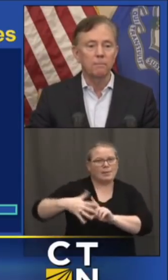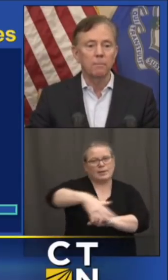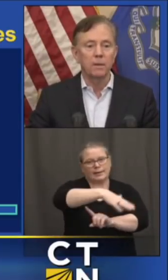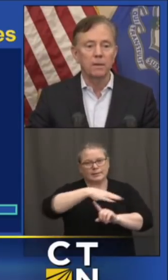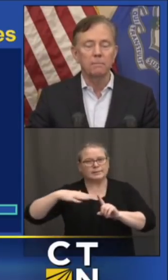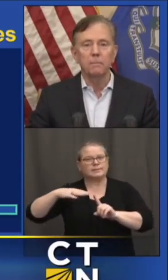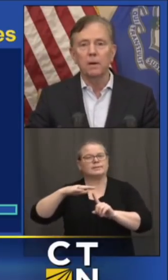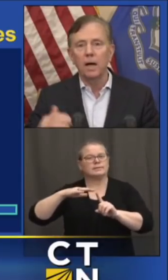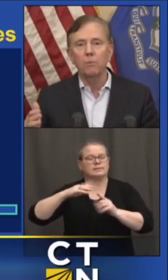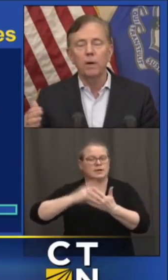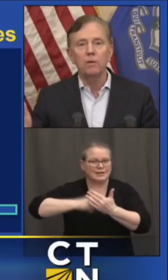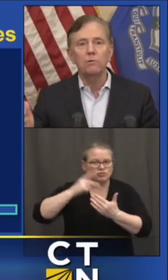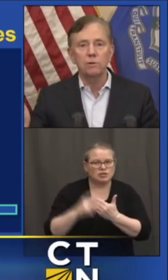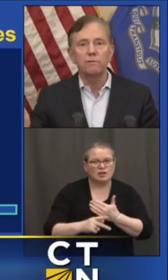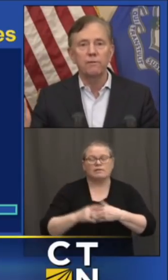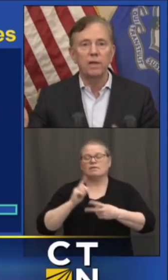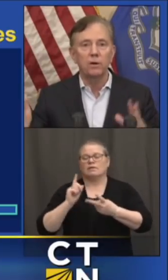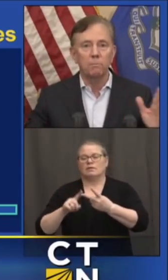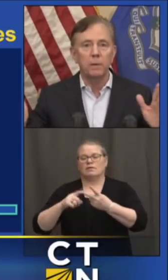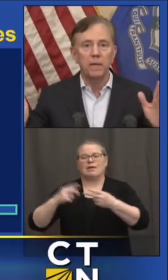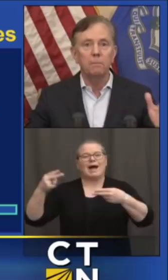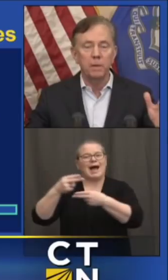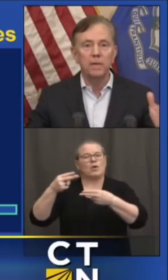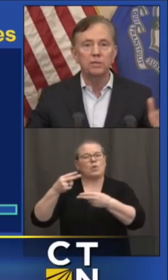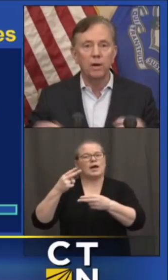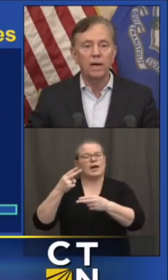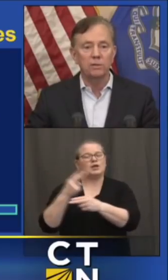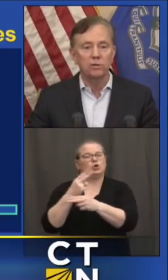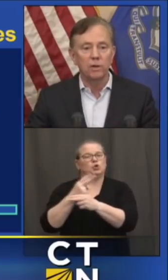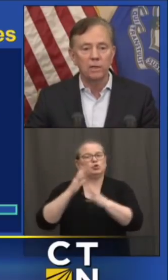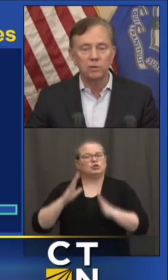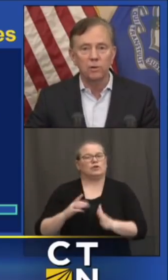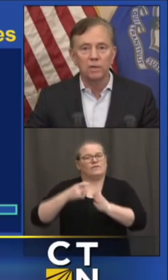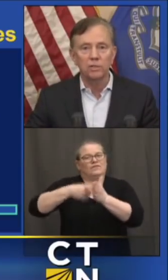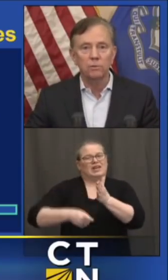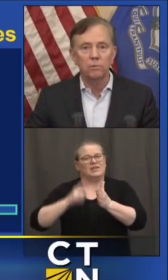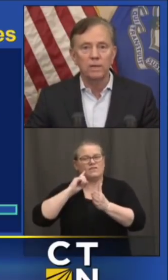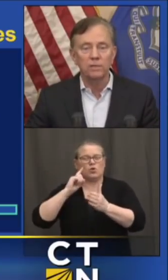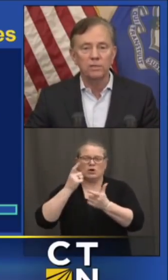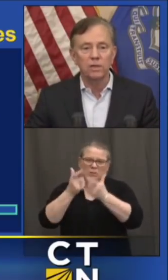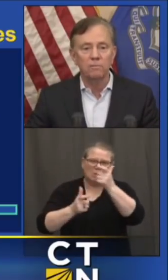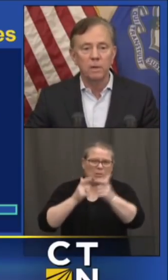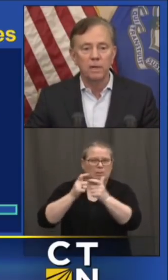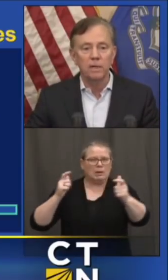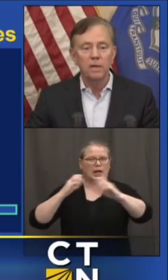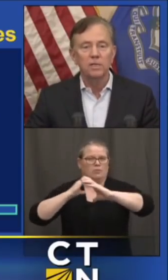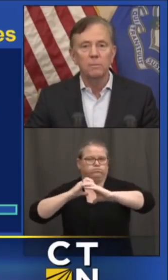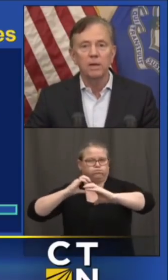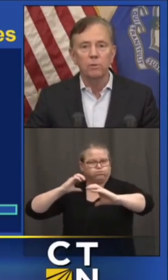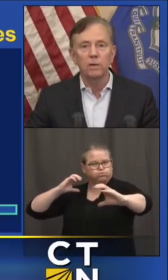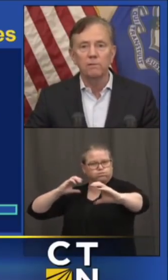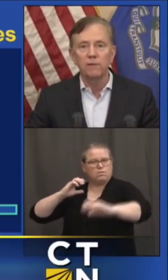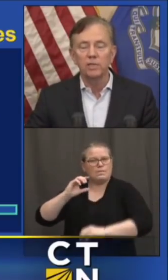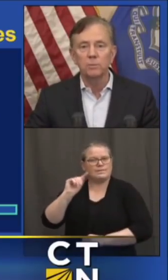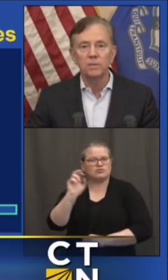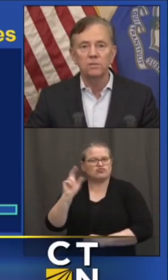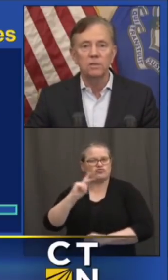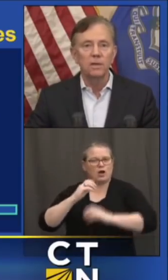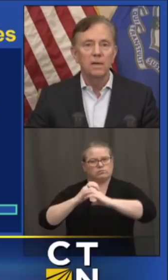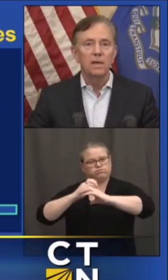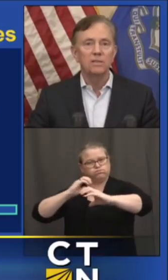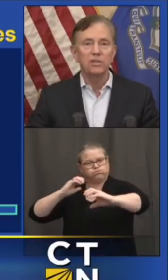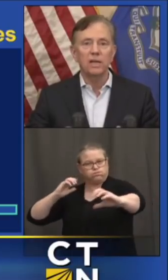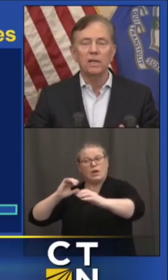as a highway user fee on big tractor trailer trucks that would raise us enough money to make real